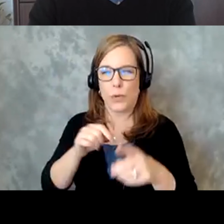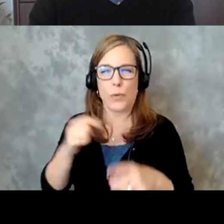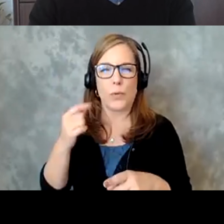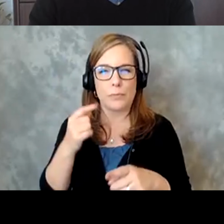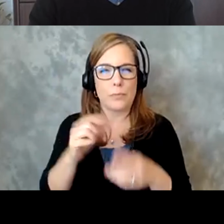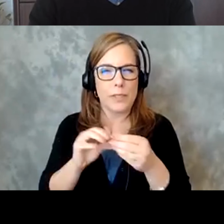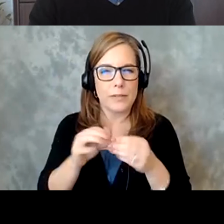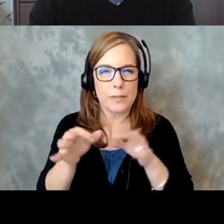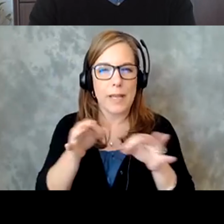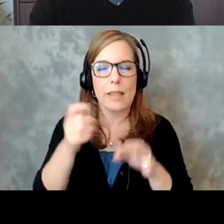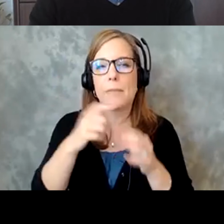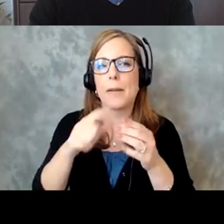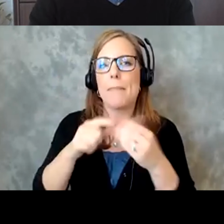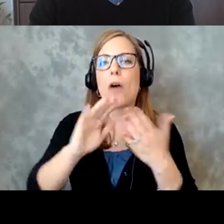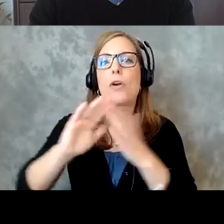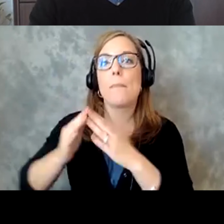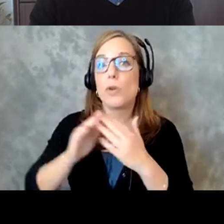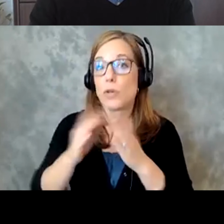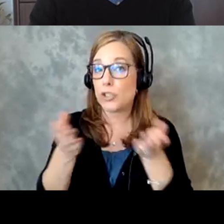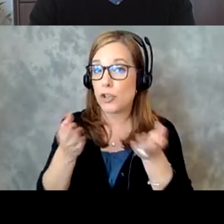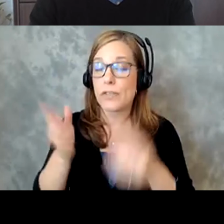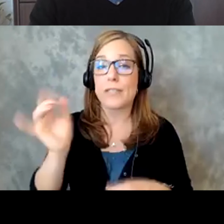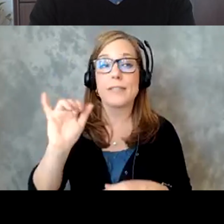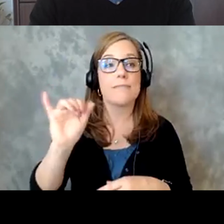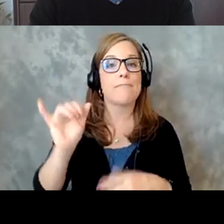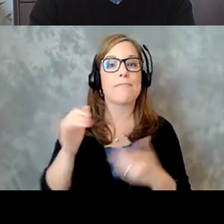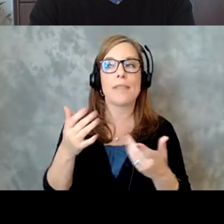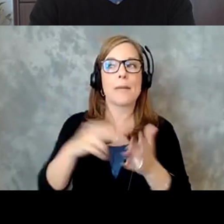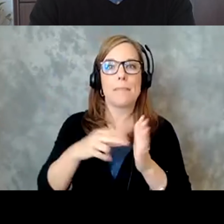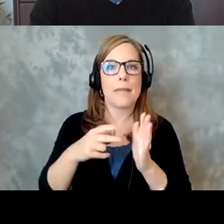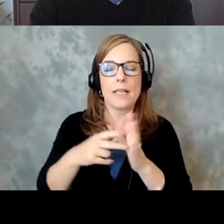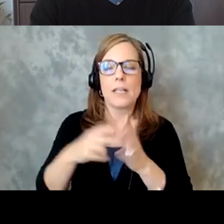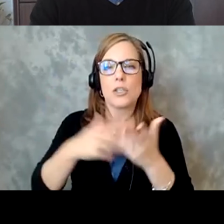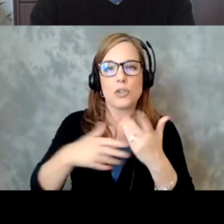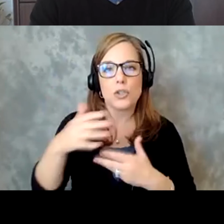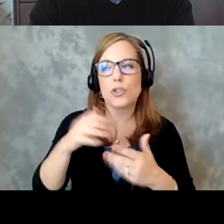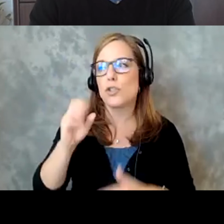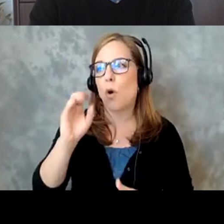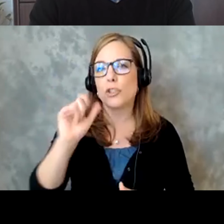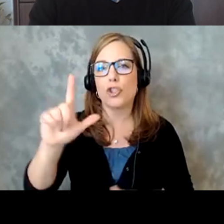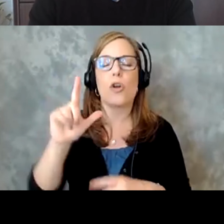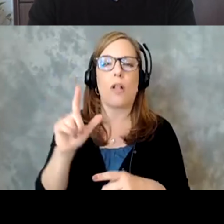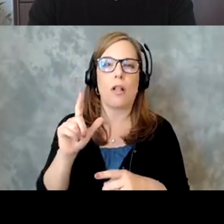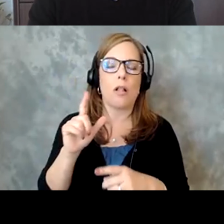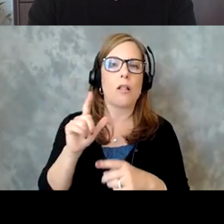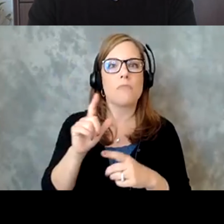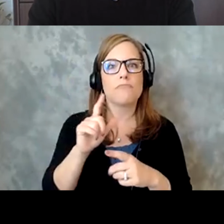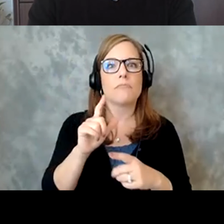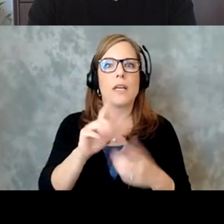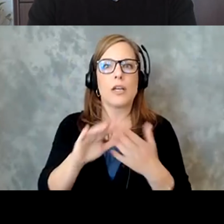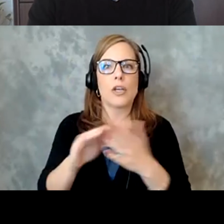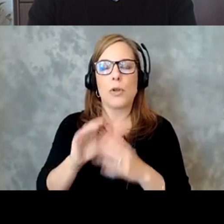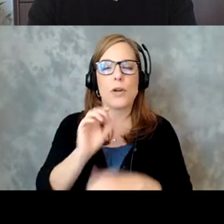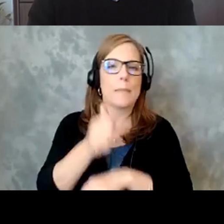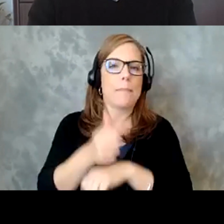community services, which are social wraparound community-based type services, and vice versa as